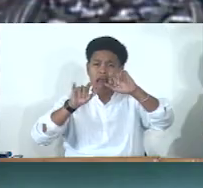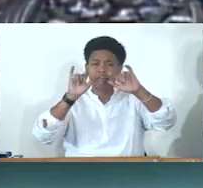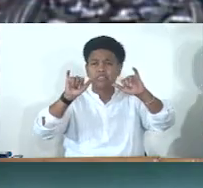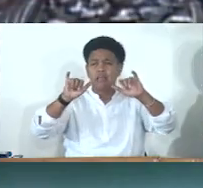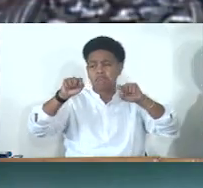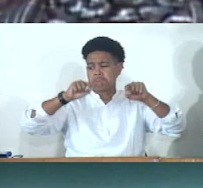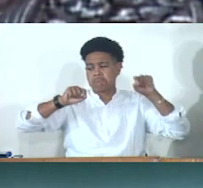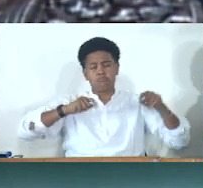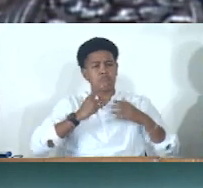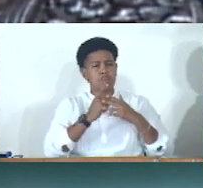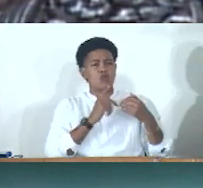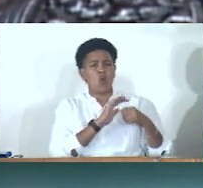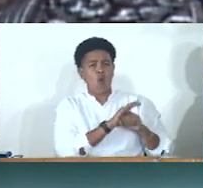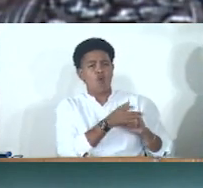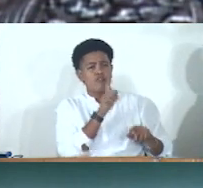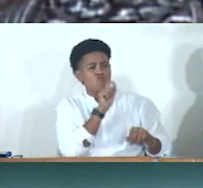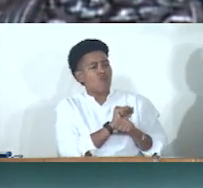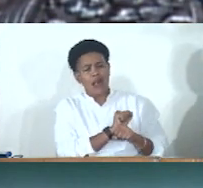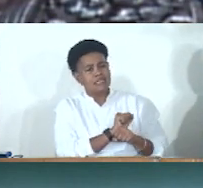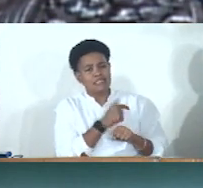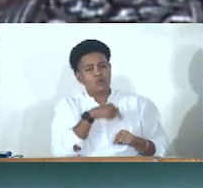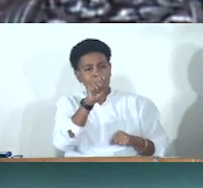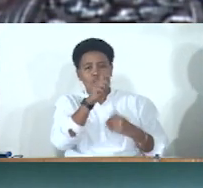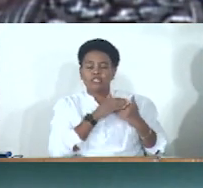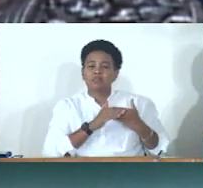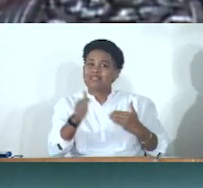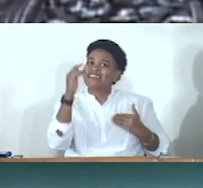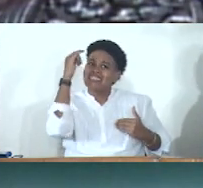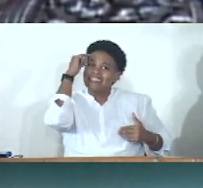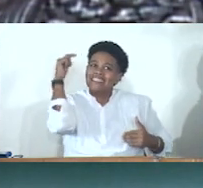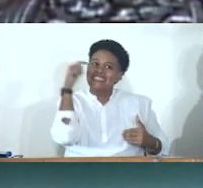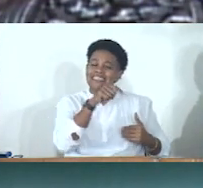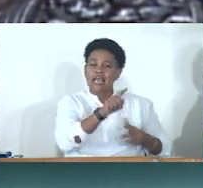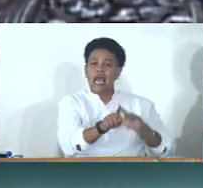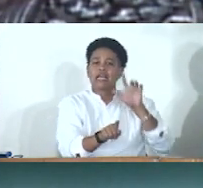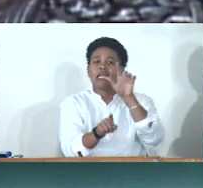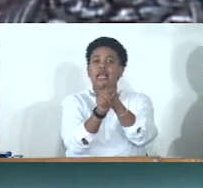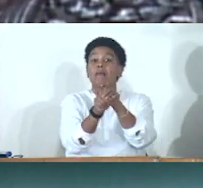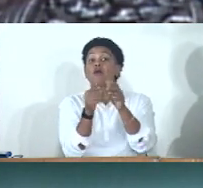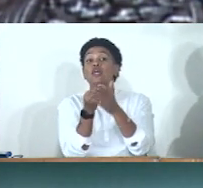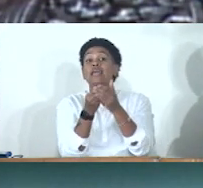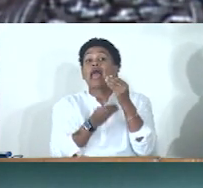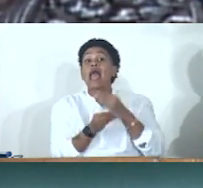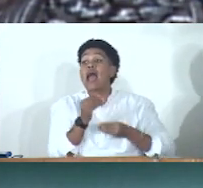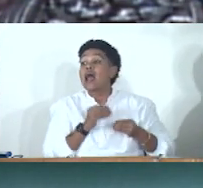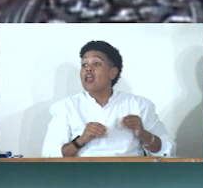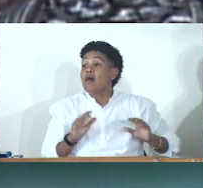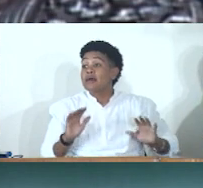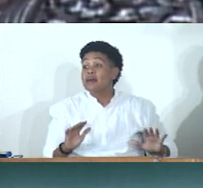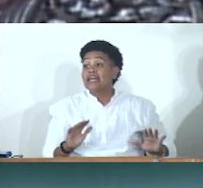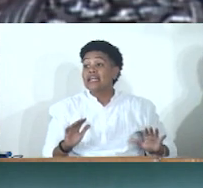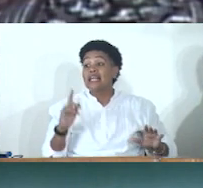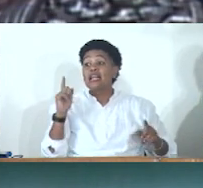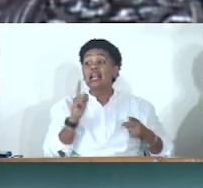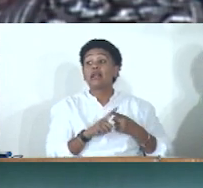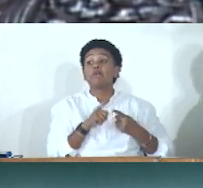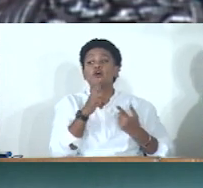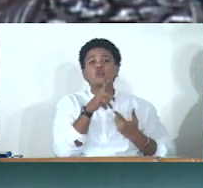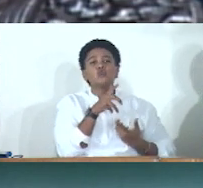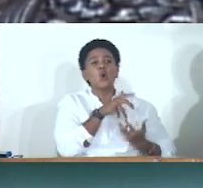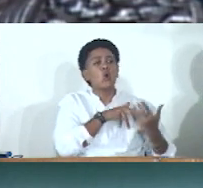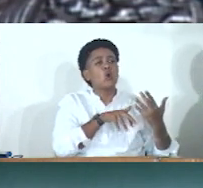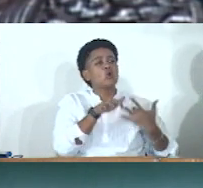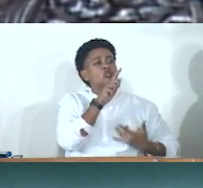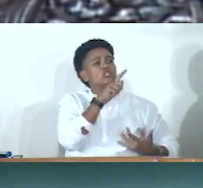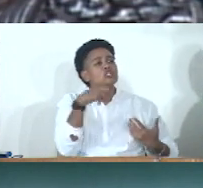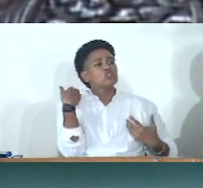reality. We must go beyond this and emerge economically and socially